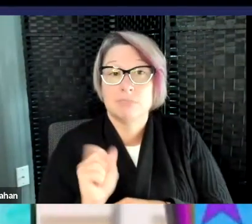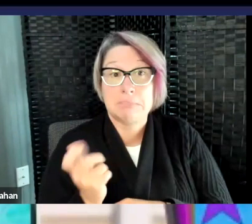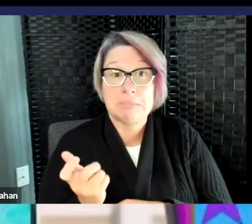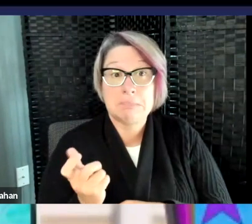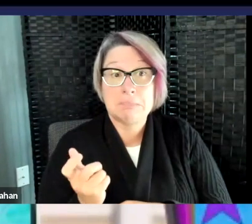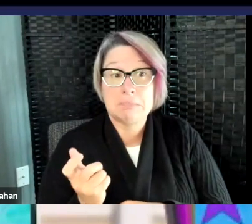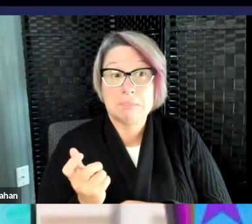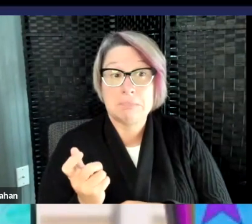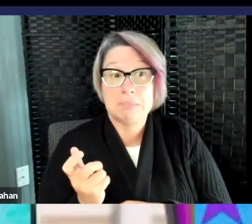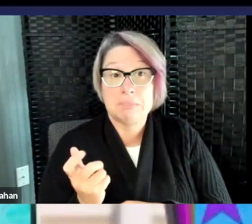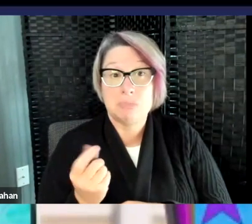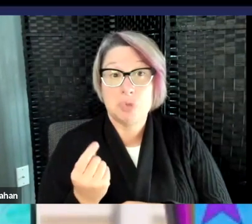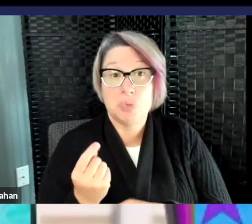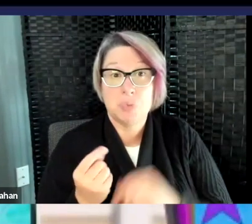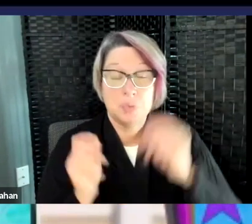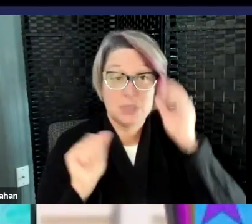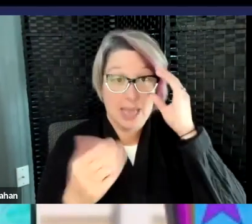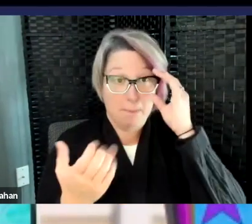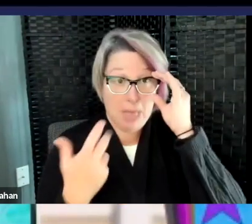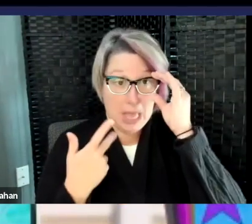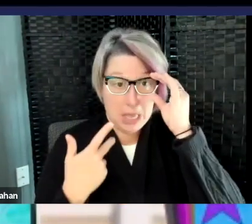Can you take that back?